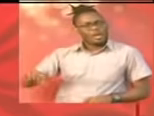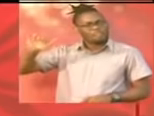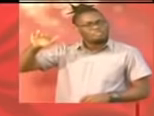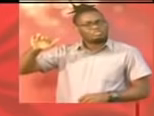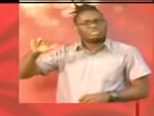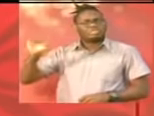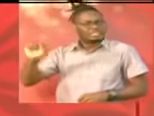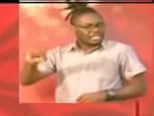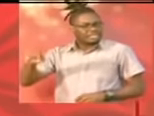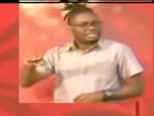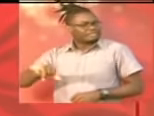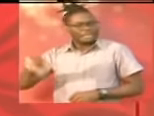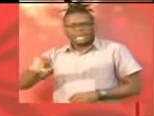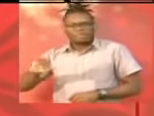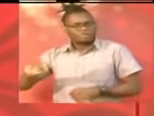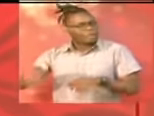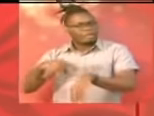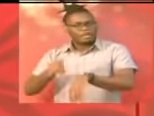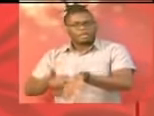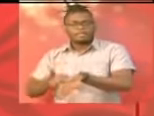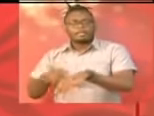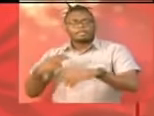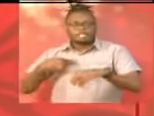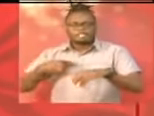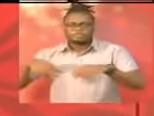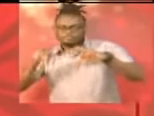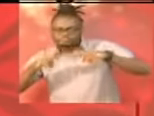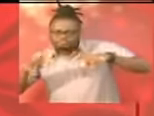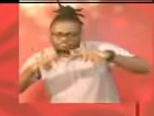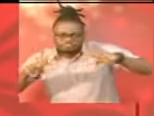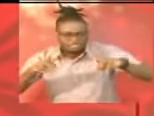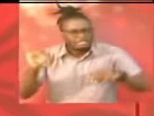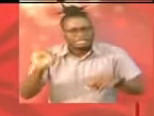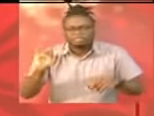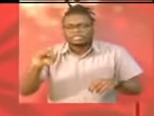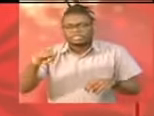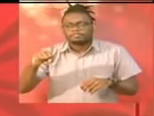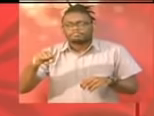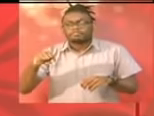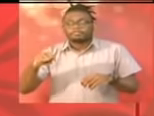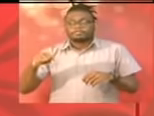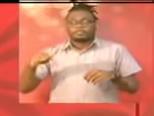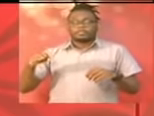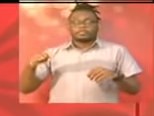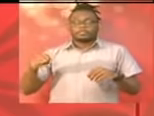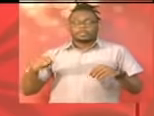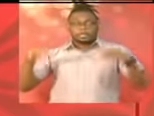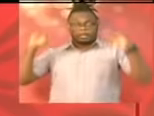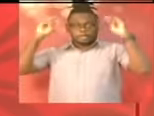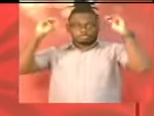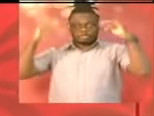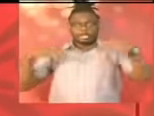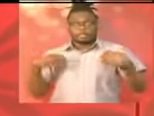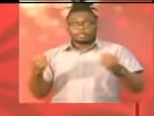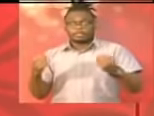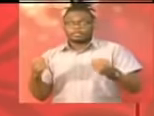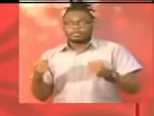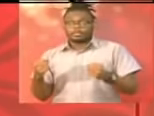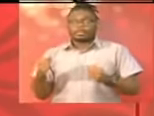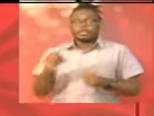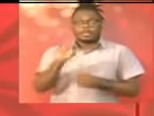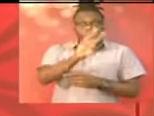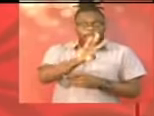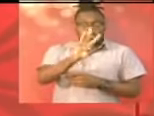Visit reliable sources of information such as the Ministry of Health website, the World Health Organization website, and